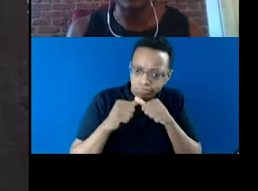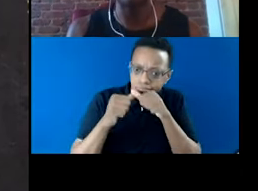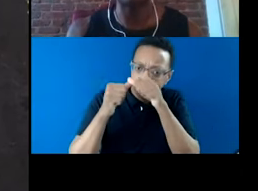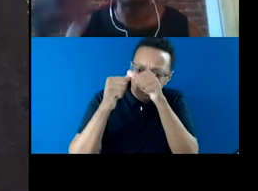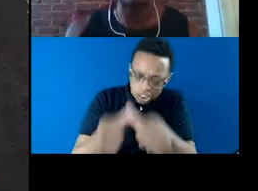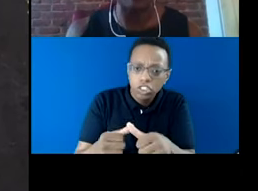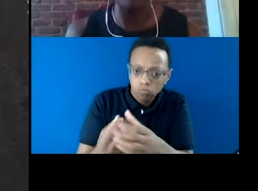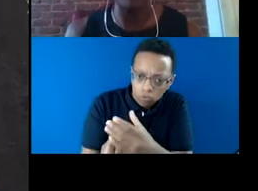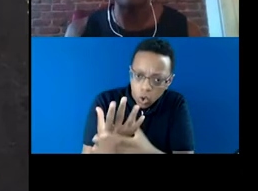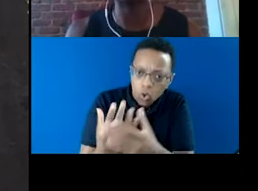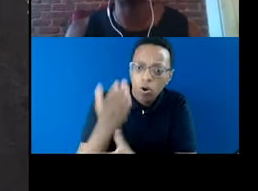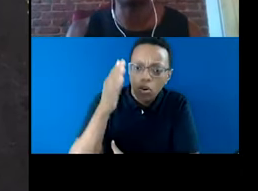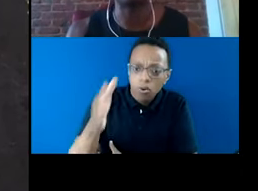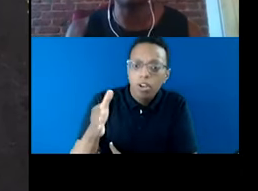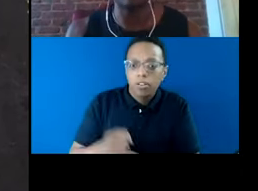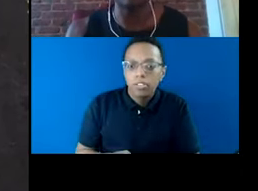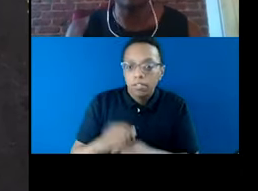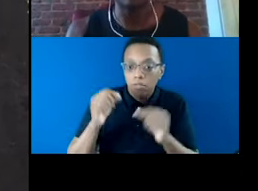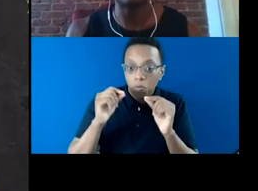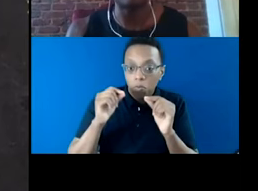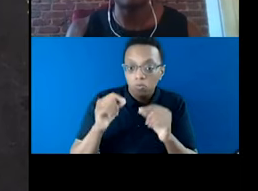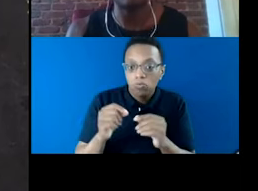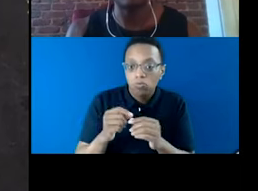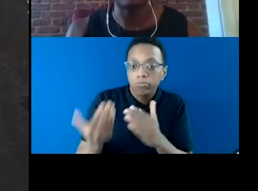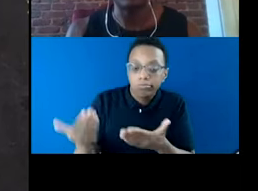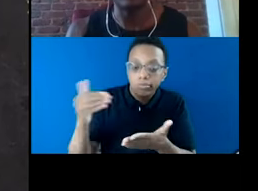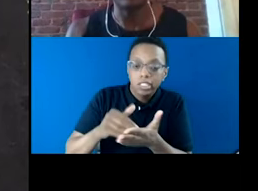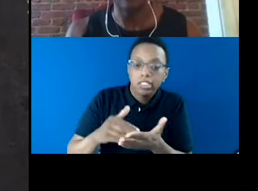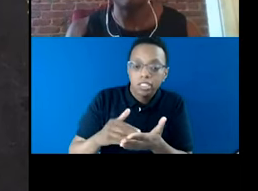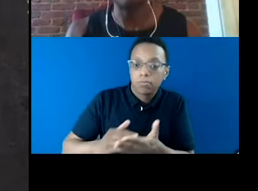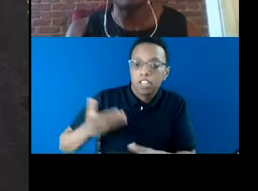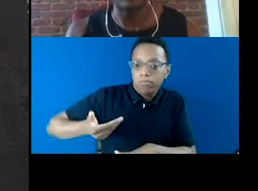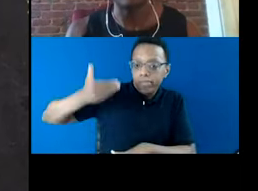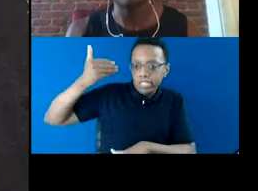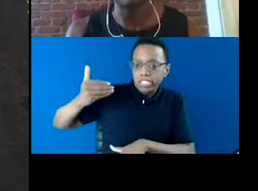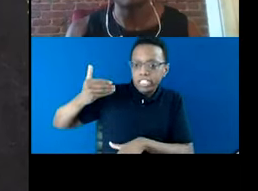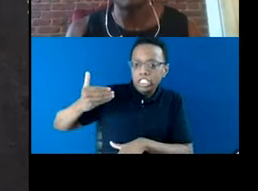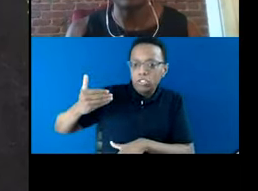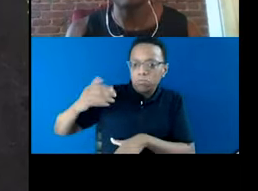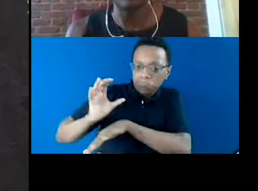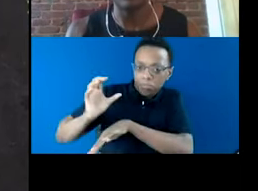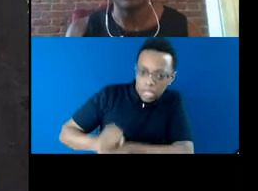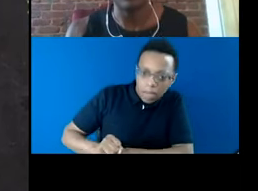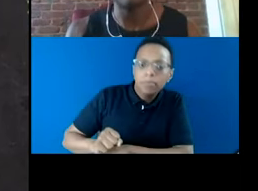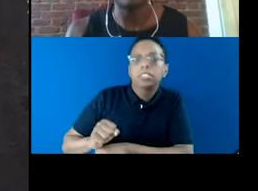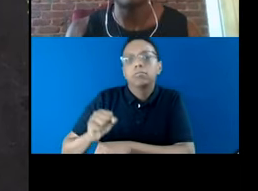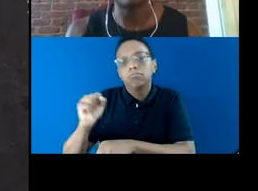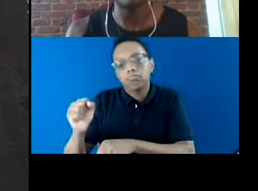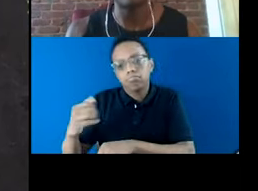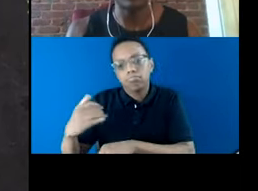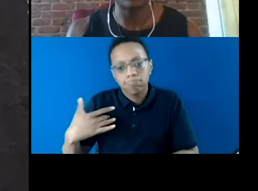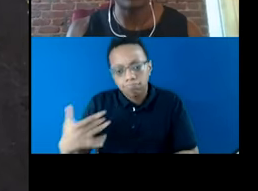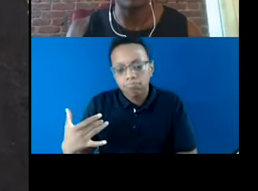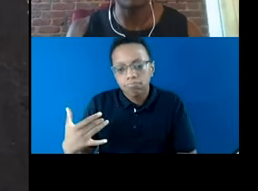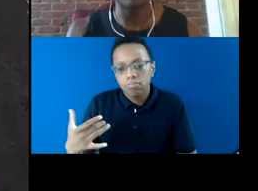grow and wake and awake and reawaken some of their ancestral habits and rituals as well, once